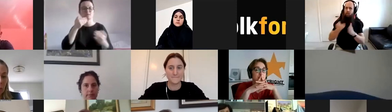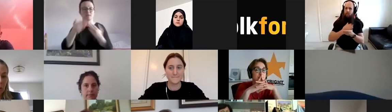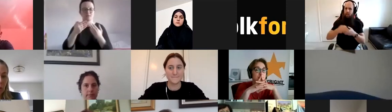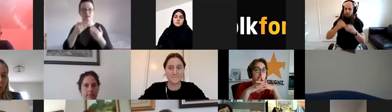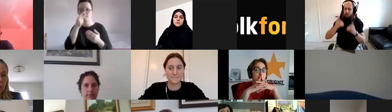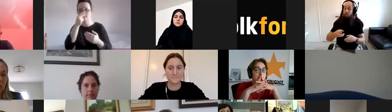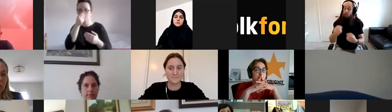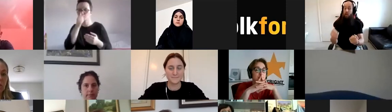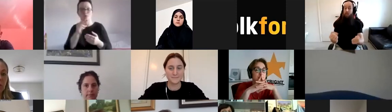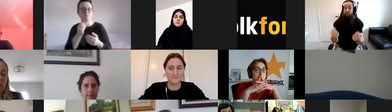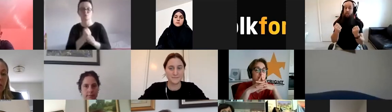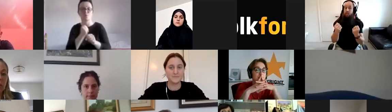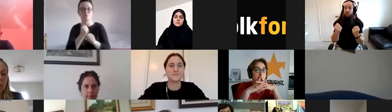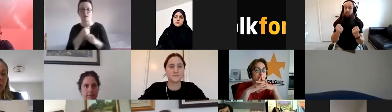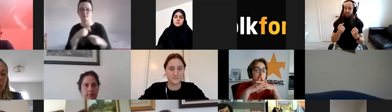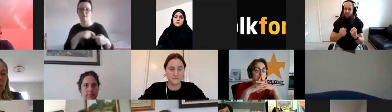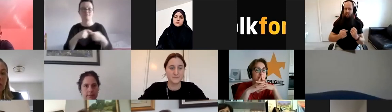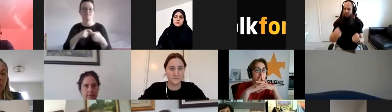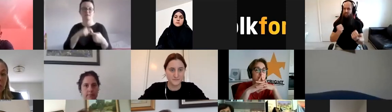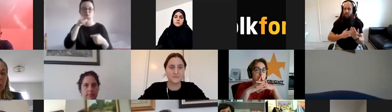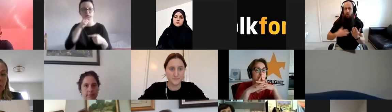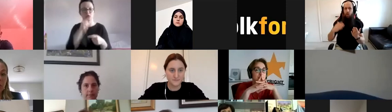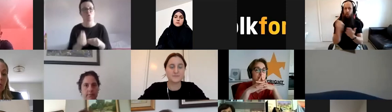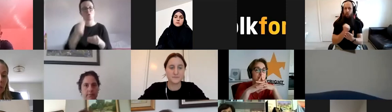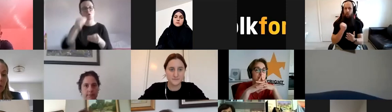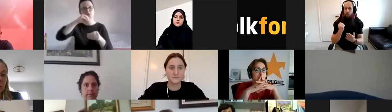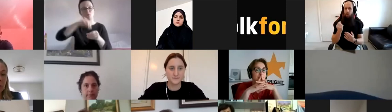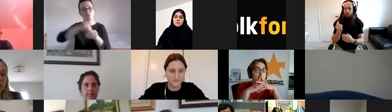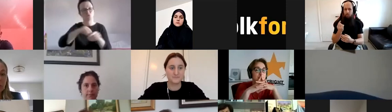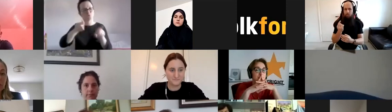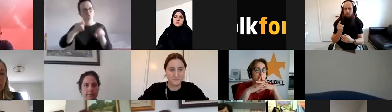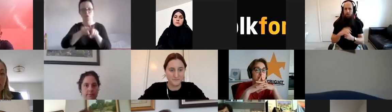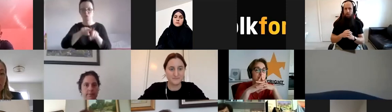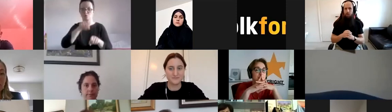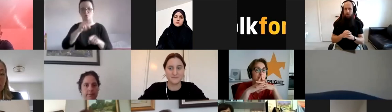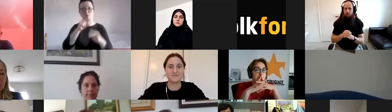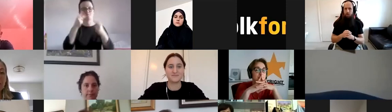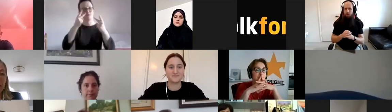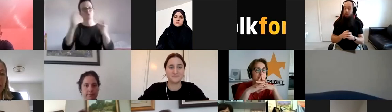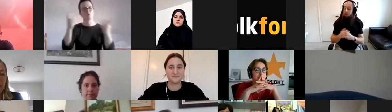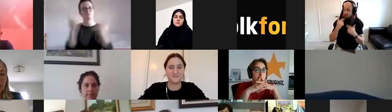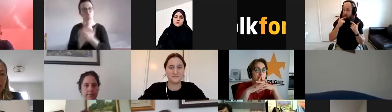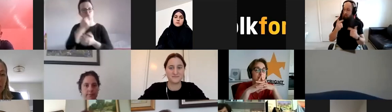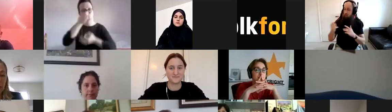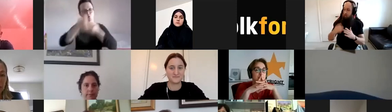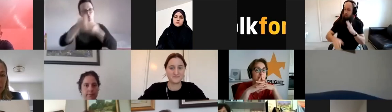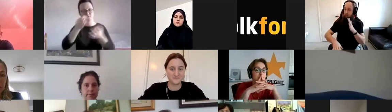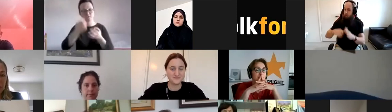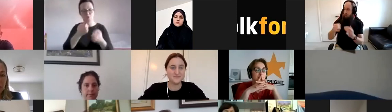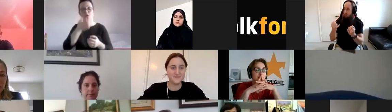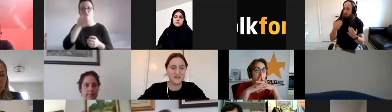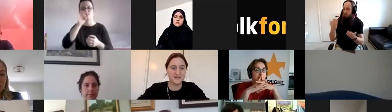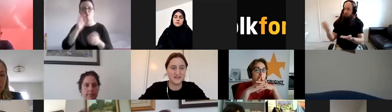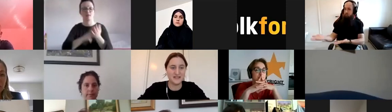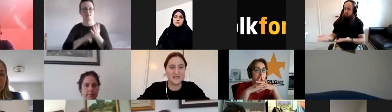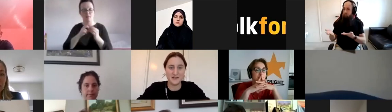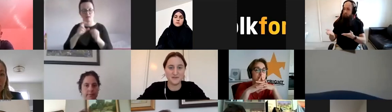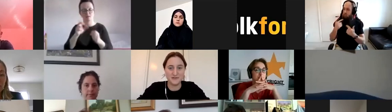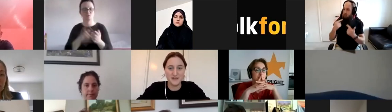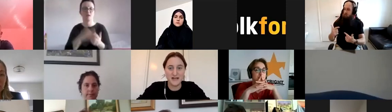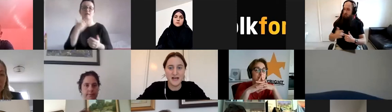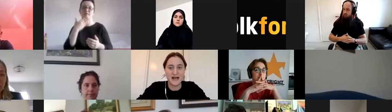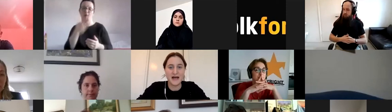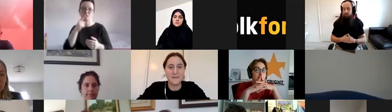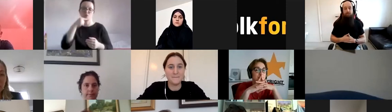this important achievement in a better way in the report. So thank you for bringing this up. Thank